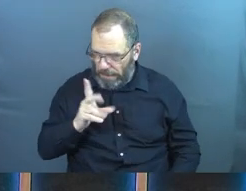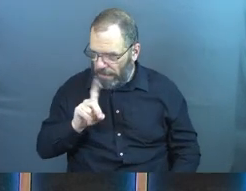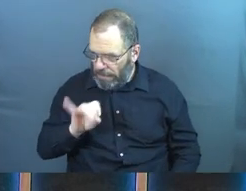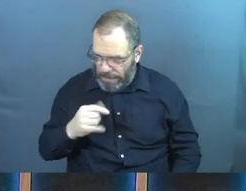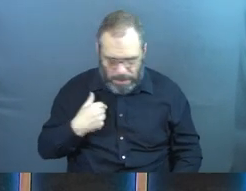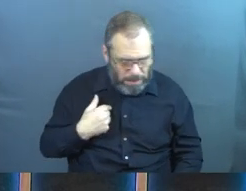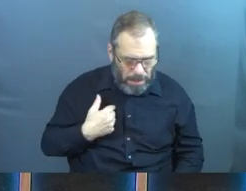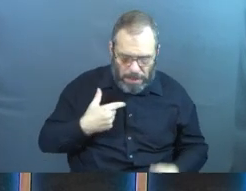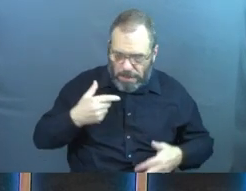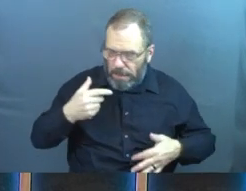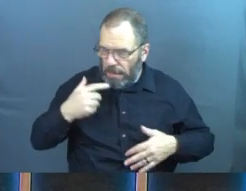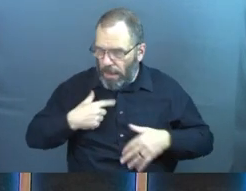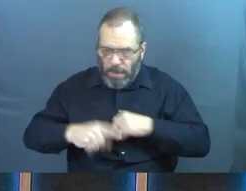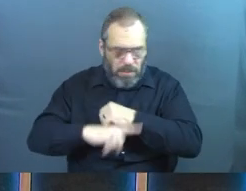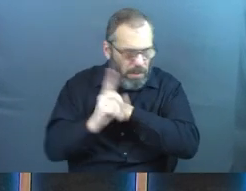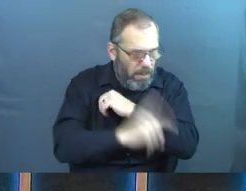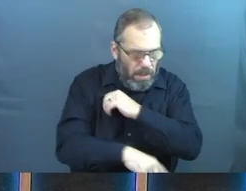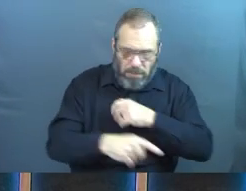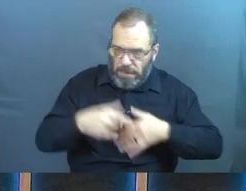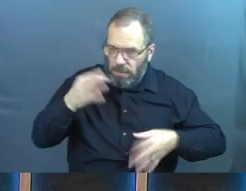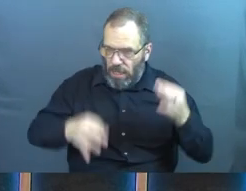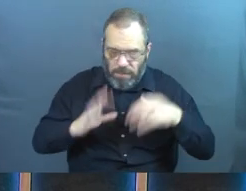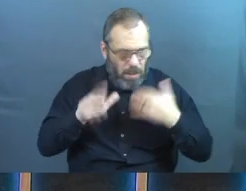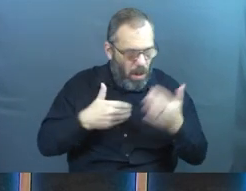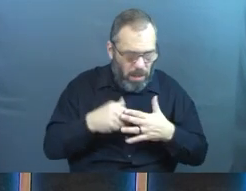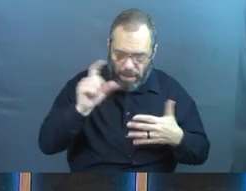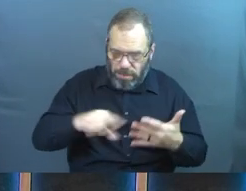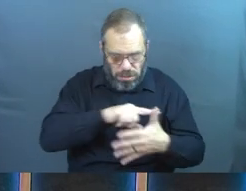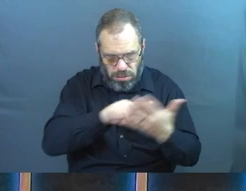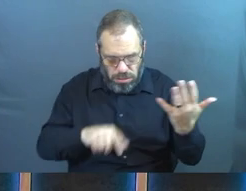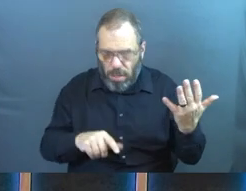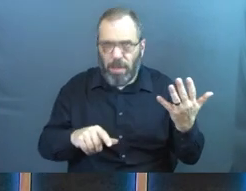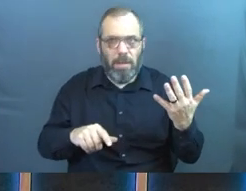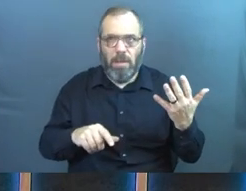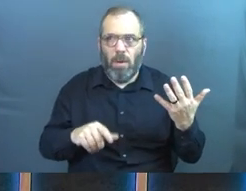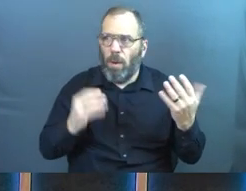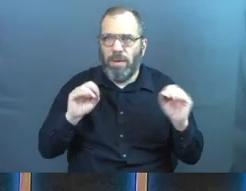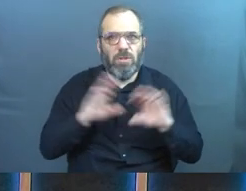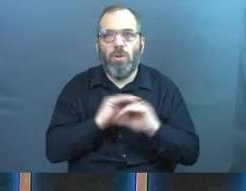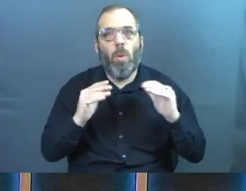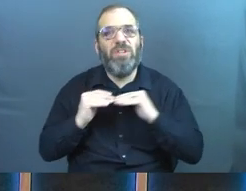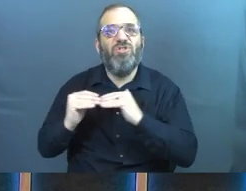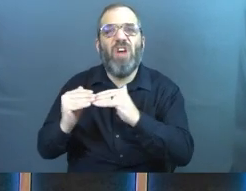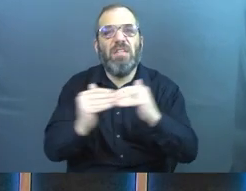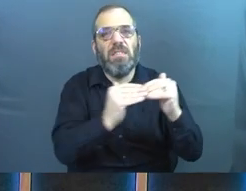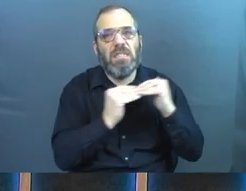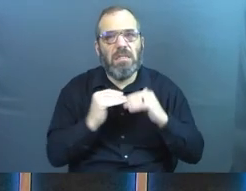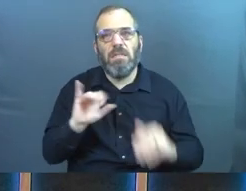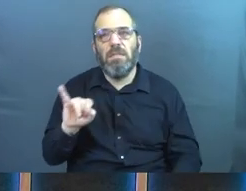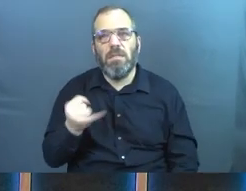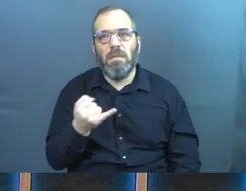there must be judgment for the things that I've done. There just has to be. Otherwise, there's no justice.